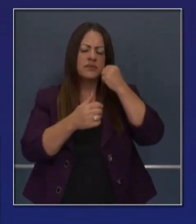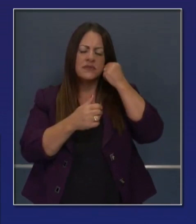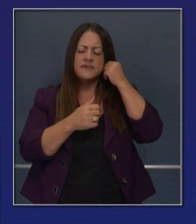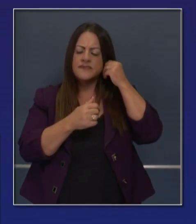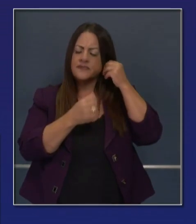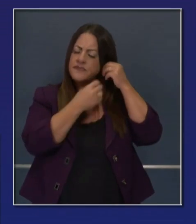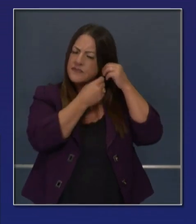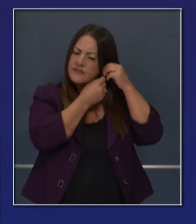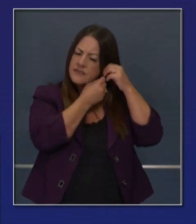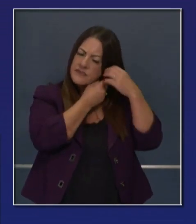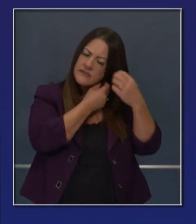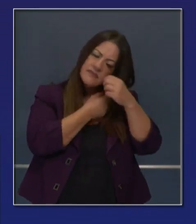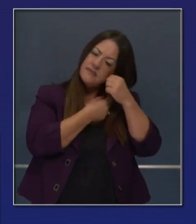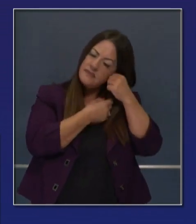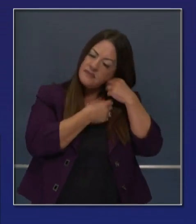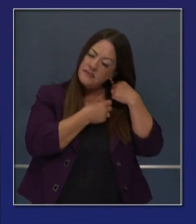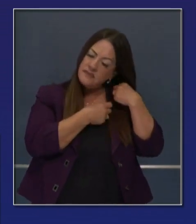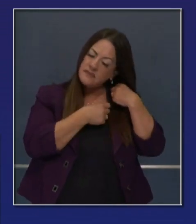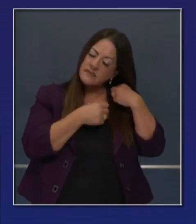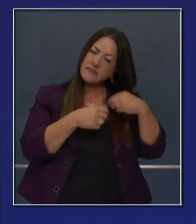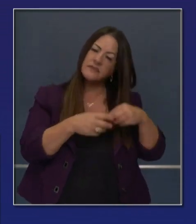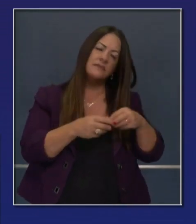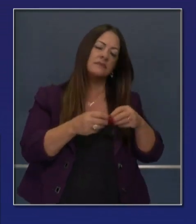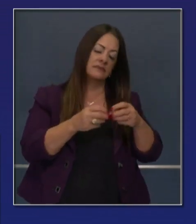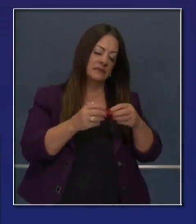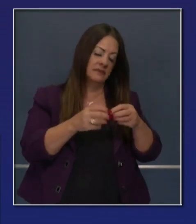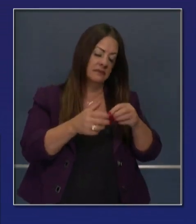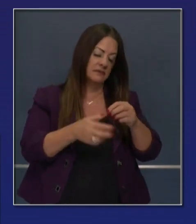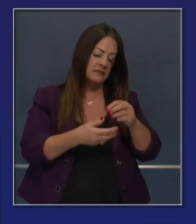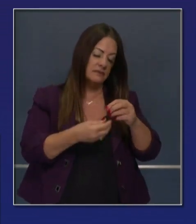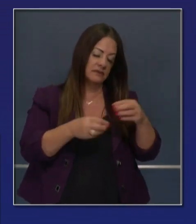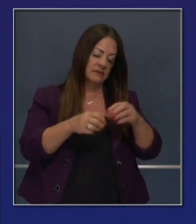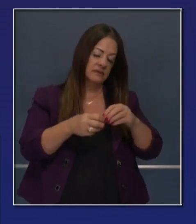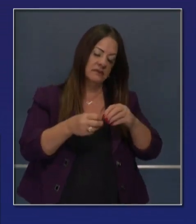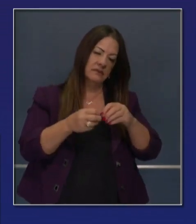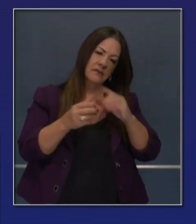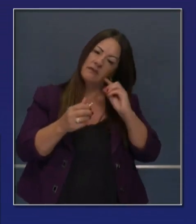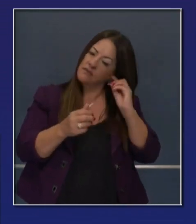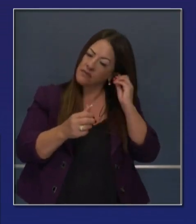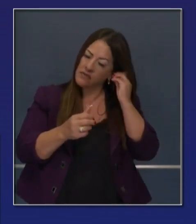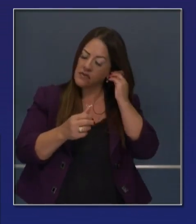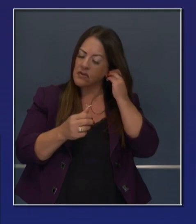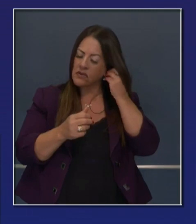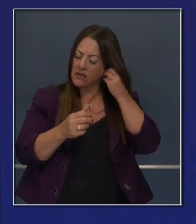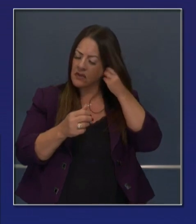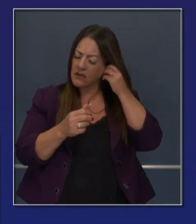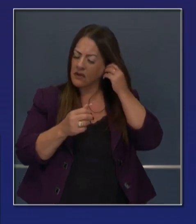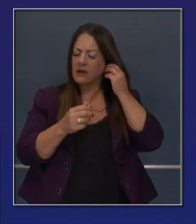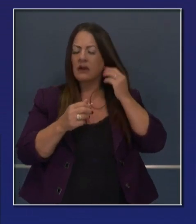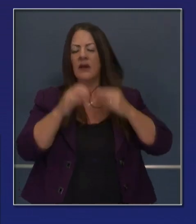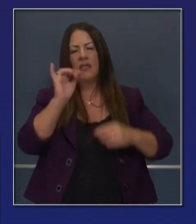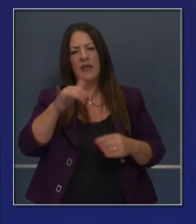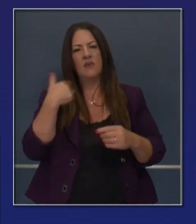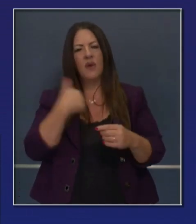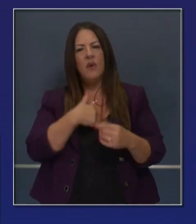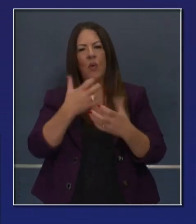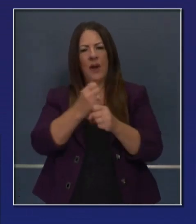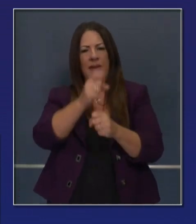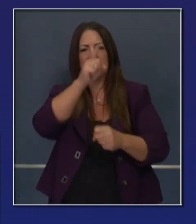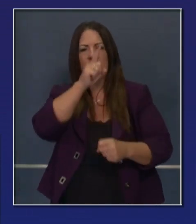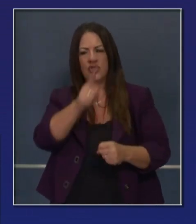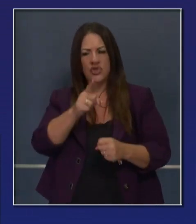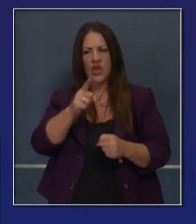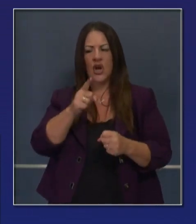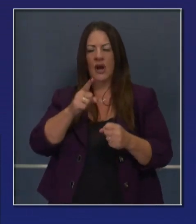we are putting out, prioritization of those cohorts and those groups. But we want to be guided again by experts, and we're going